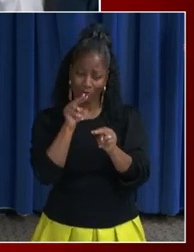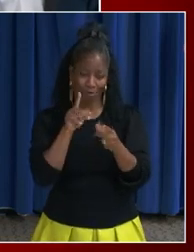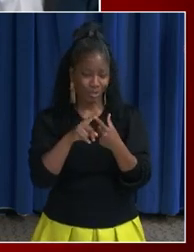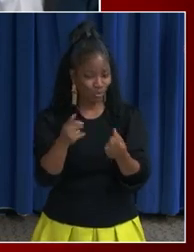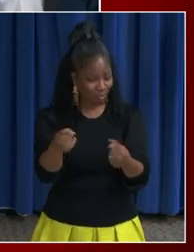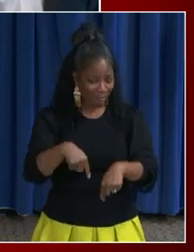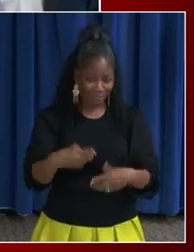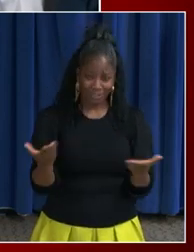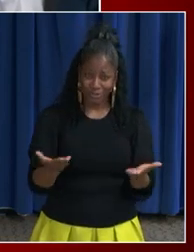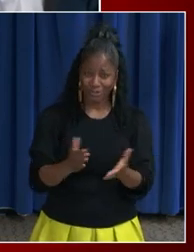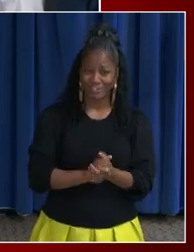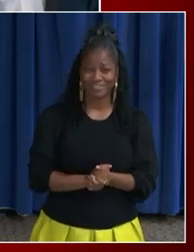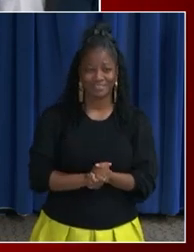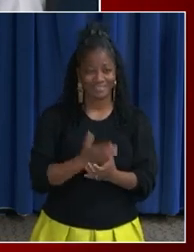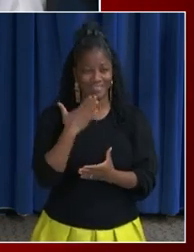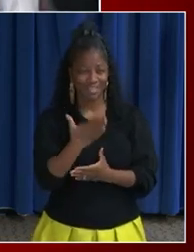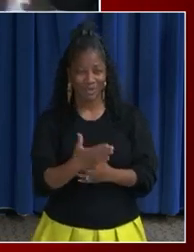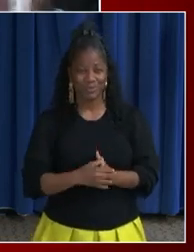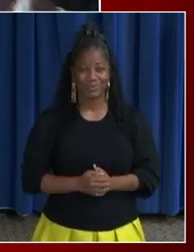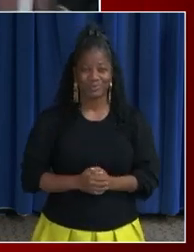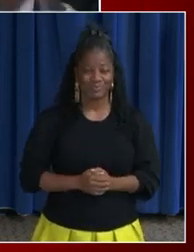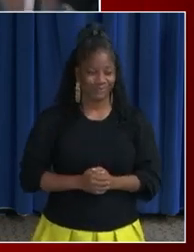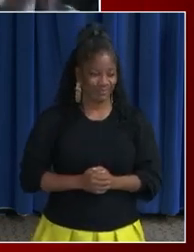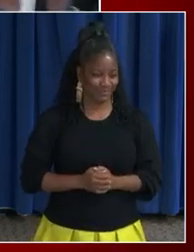board. Thank you. Thank you, Glenn.